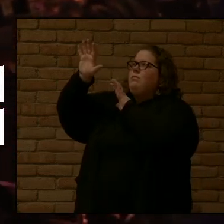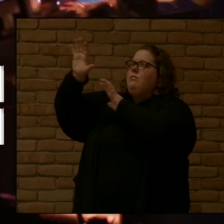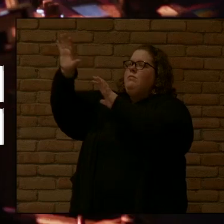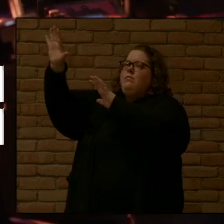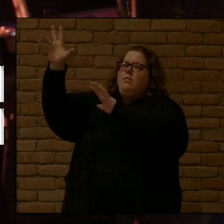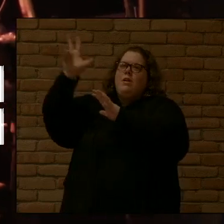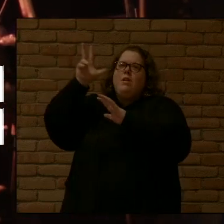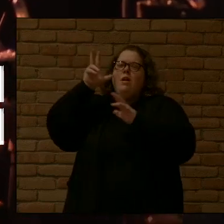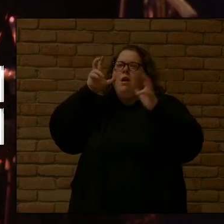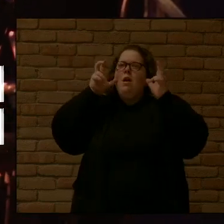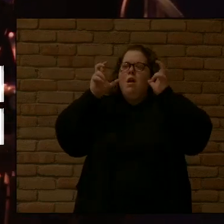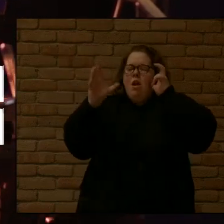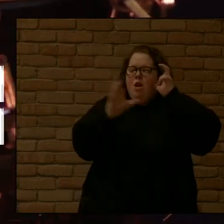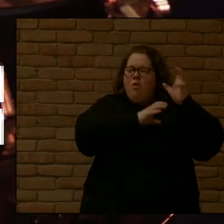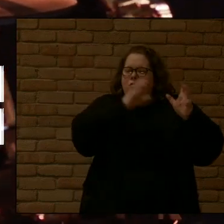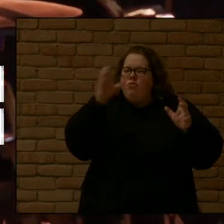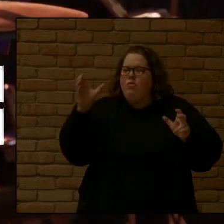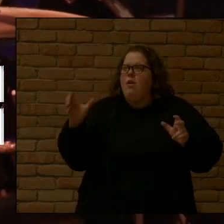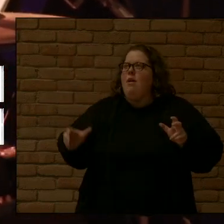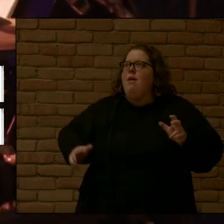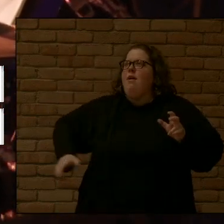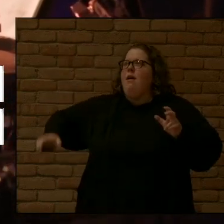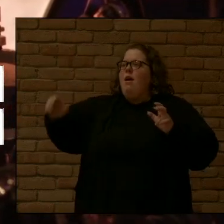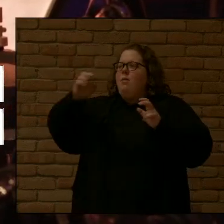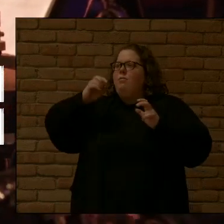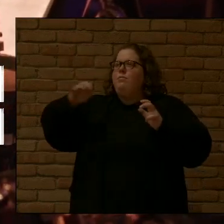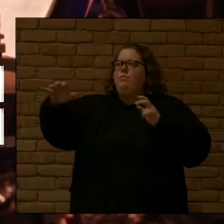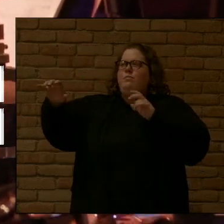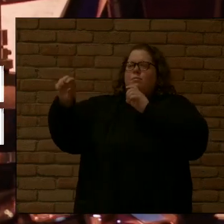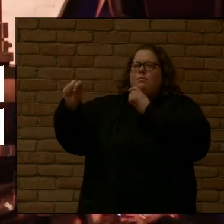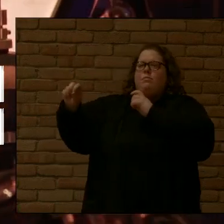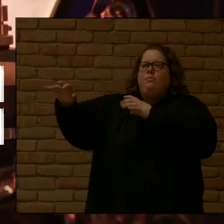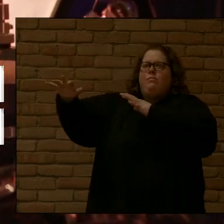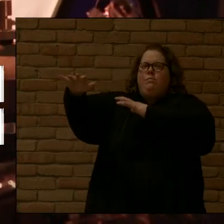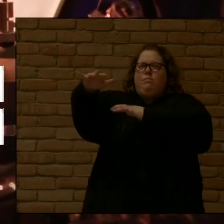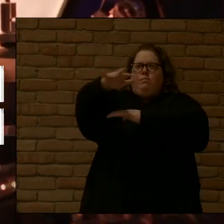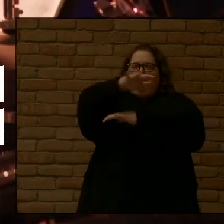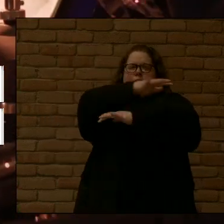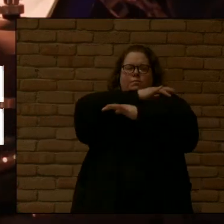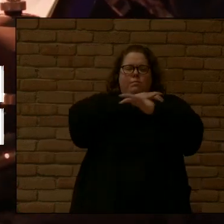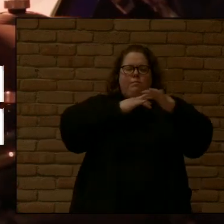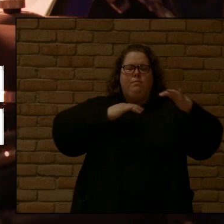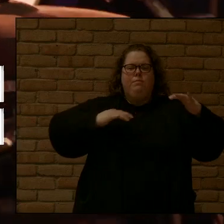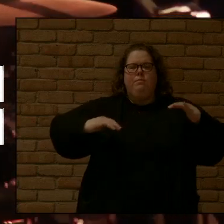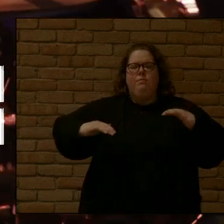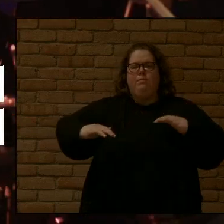mountaintops, we'd hear Christ be magnified.